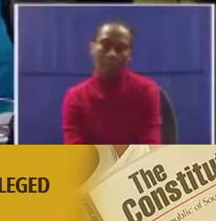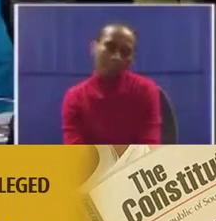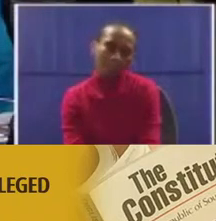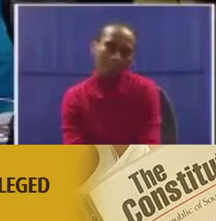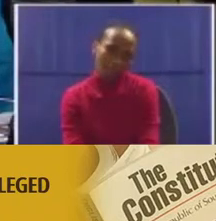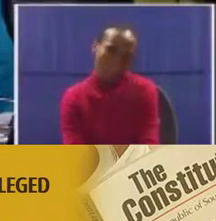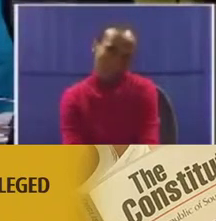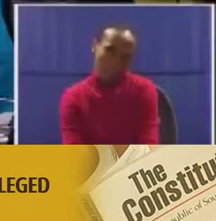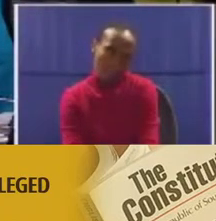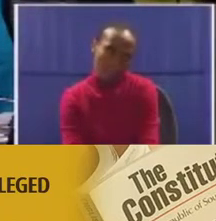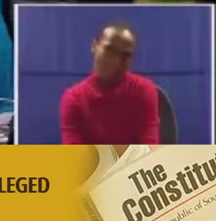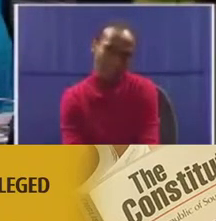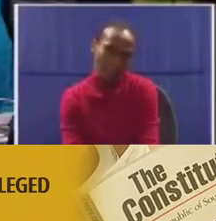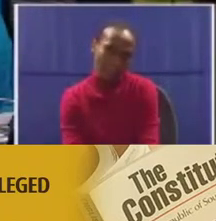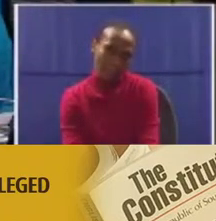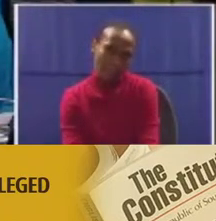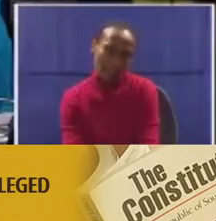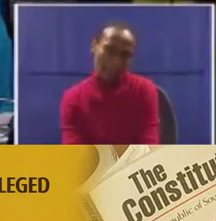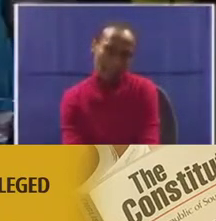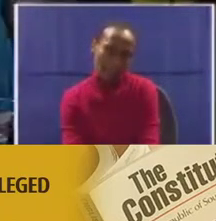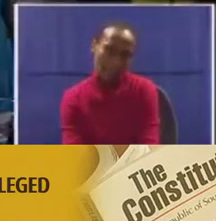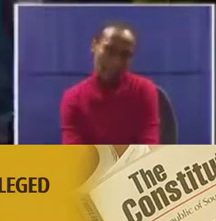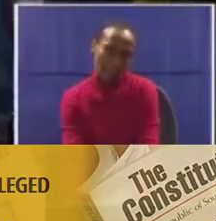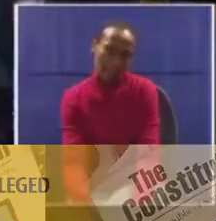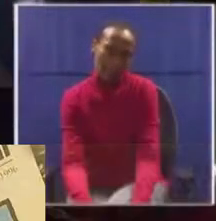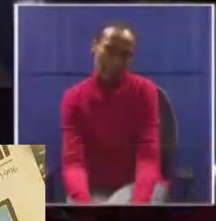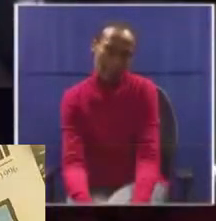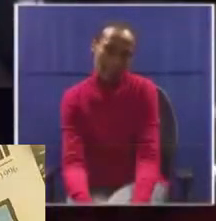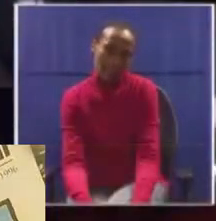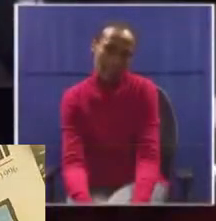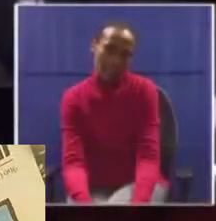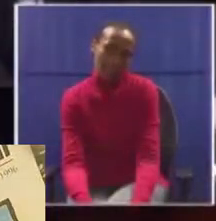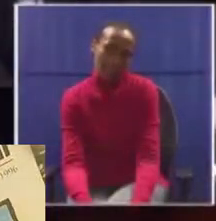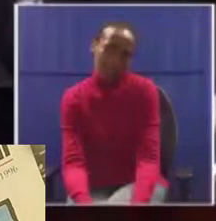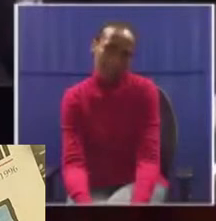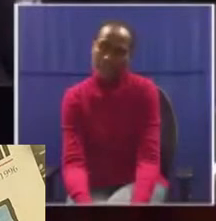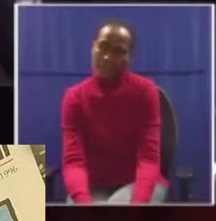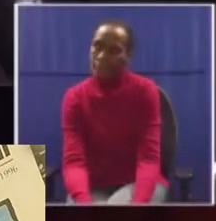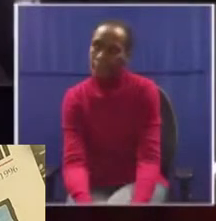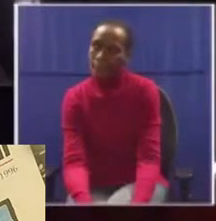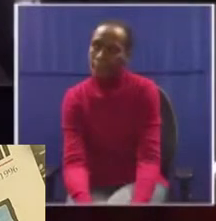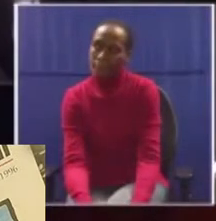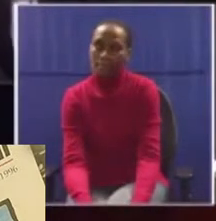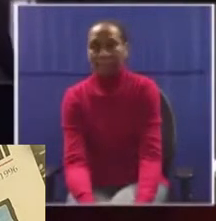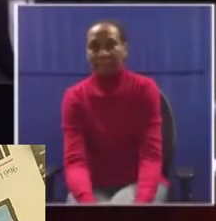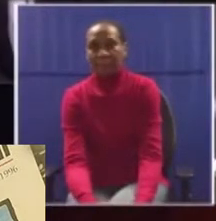there will now be an opportunity for silent prayer or meditation